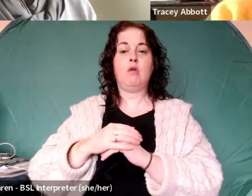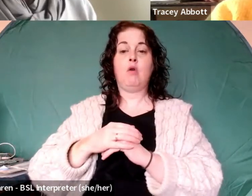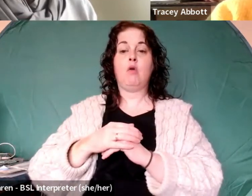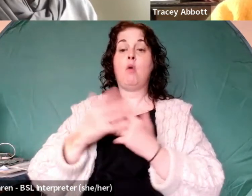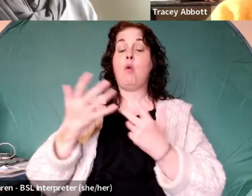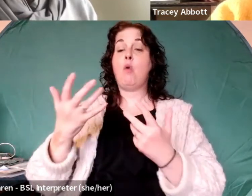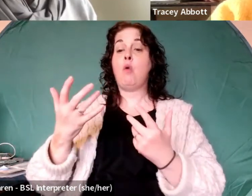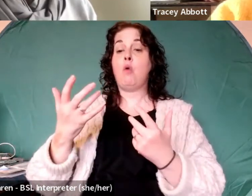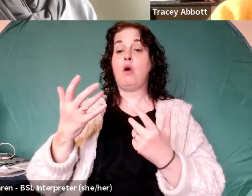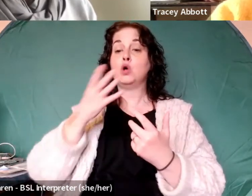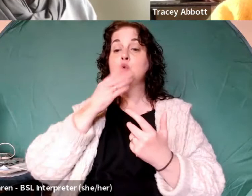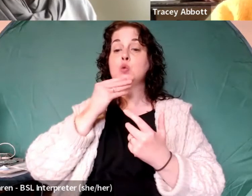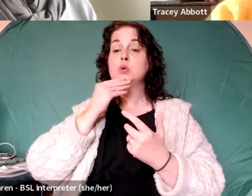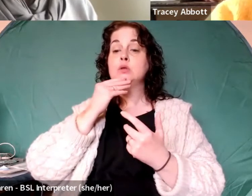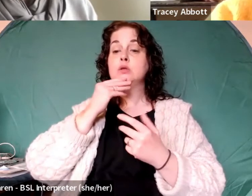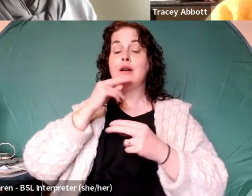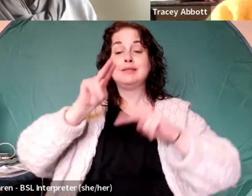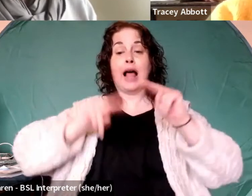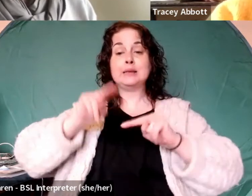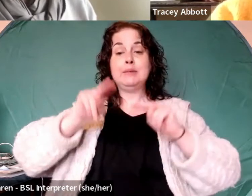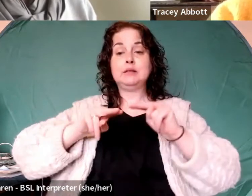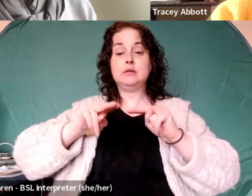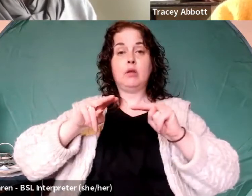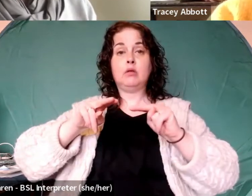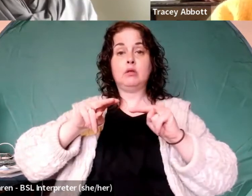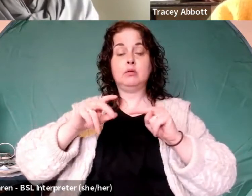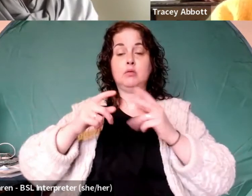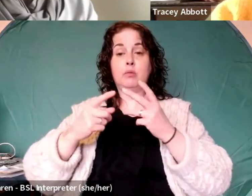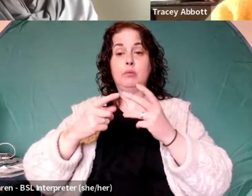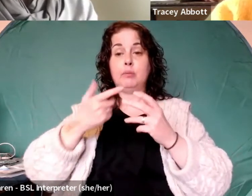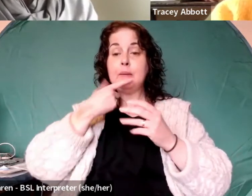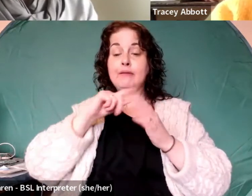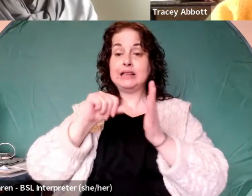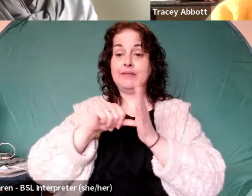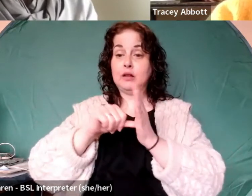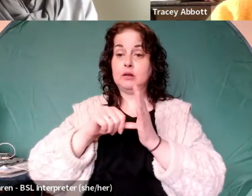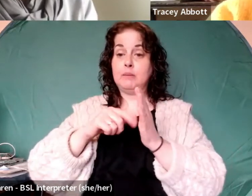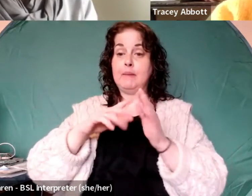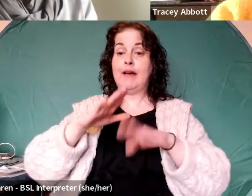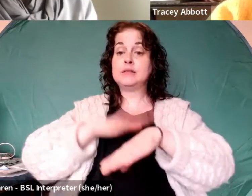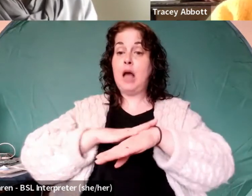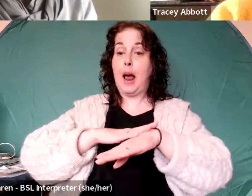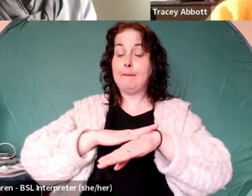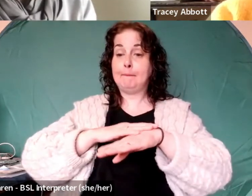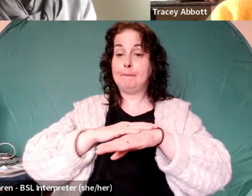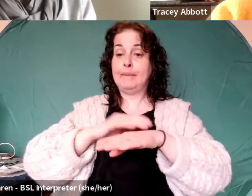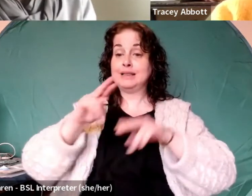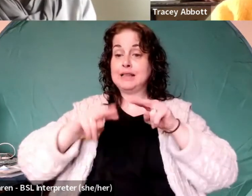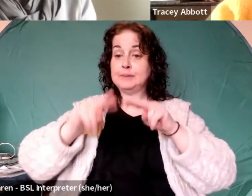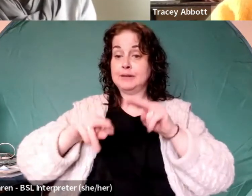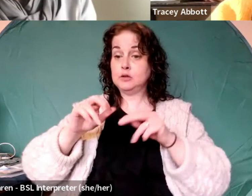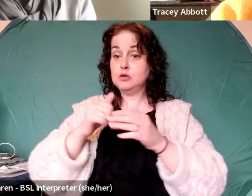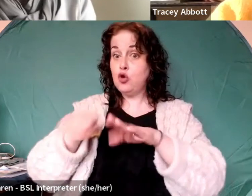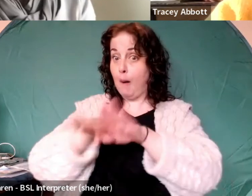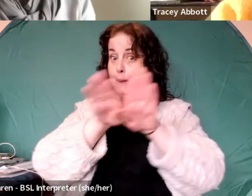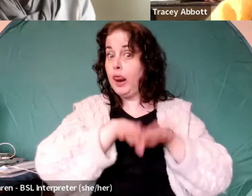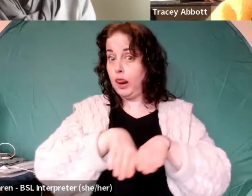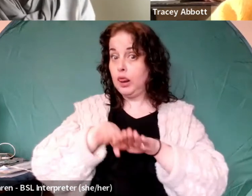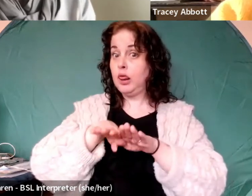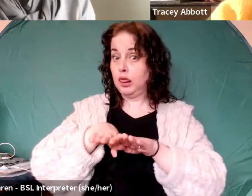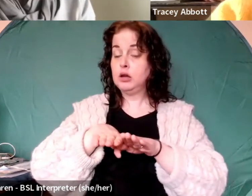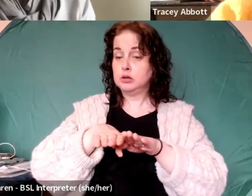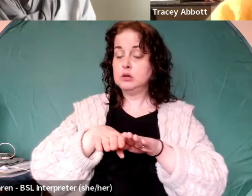using assessment methods that don't work for everybody. So it may be you have a timed assessment, and this is quite common, isn't it? Timed